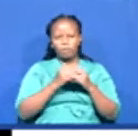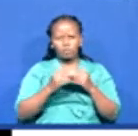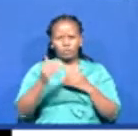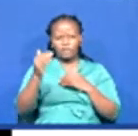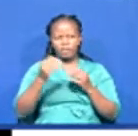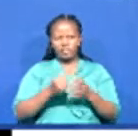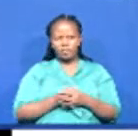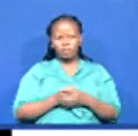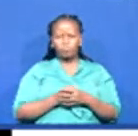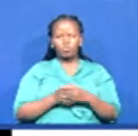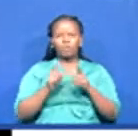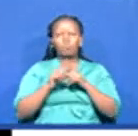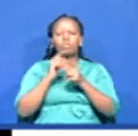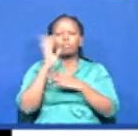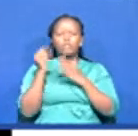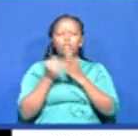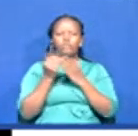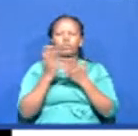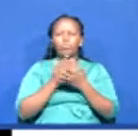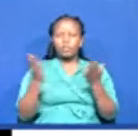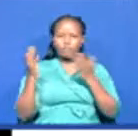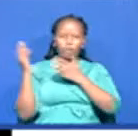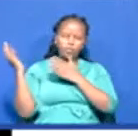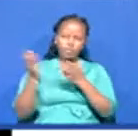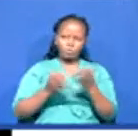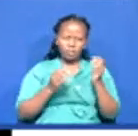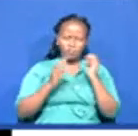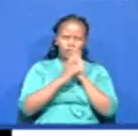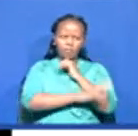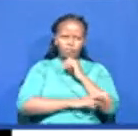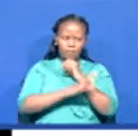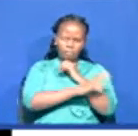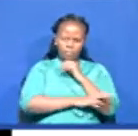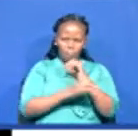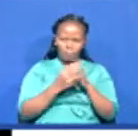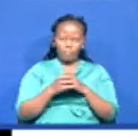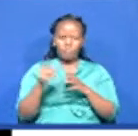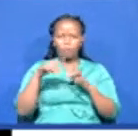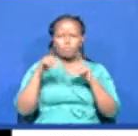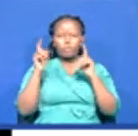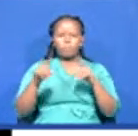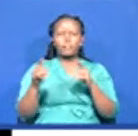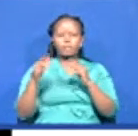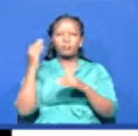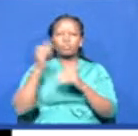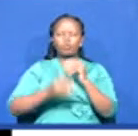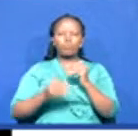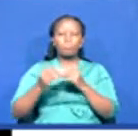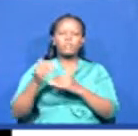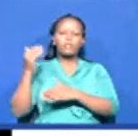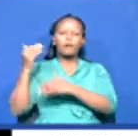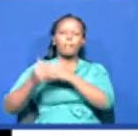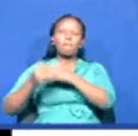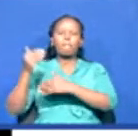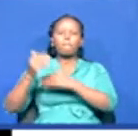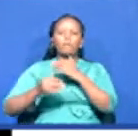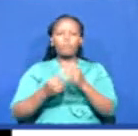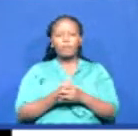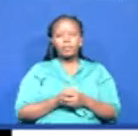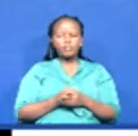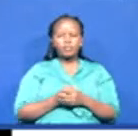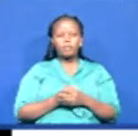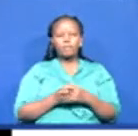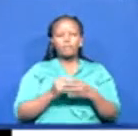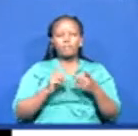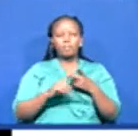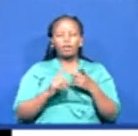all goods to be imported into the country. We need to stop this at our borders. 80% we can read at our borders.